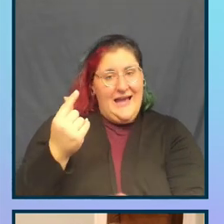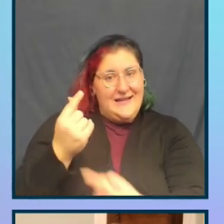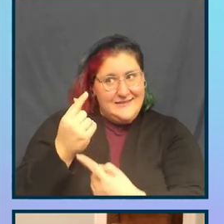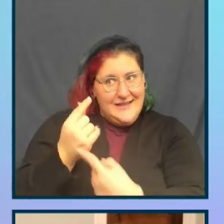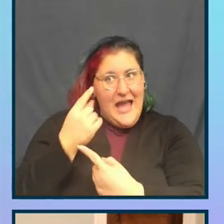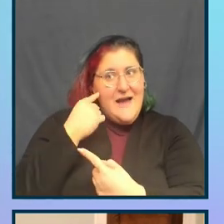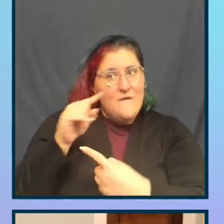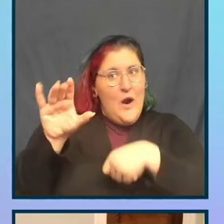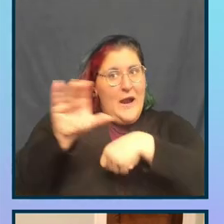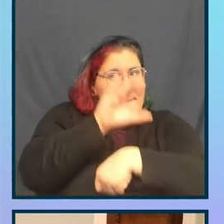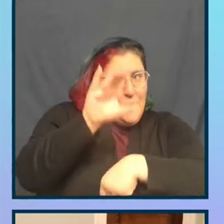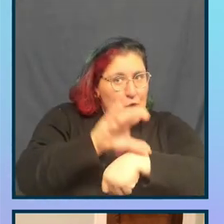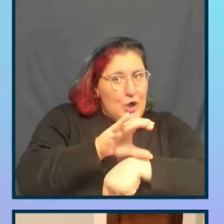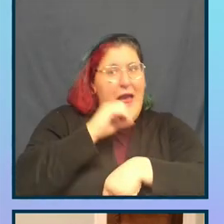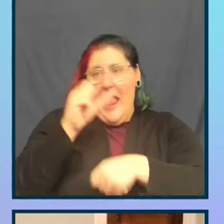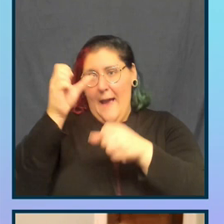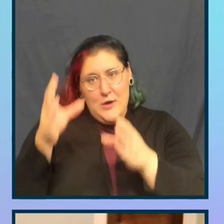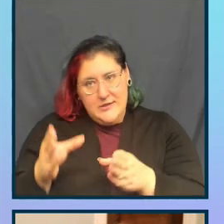not humans.